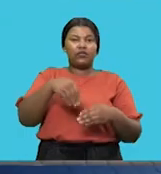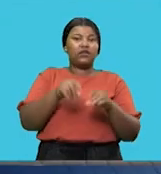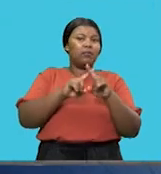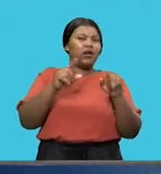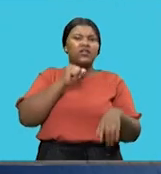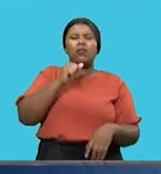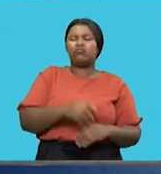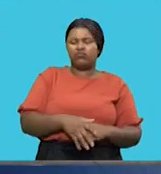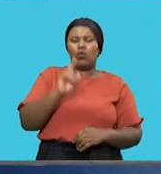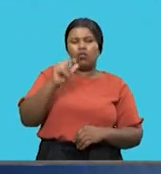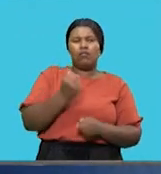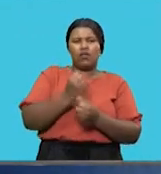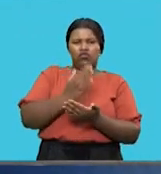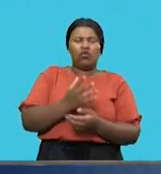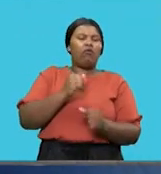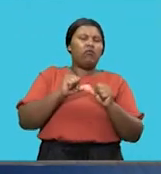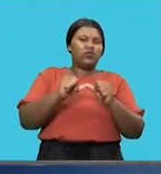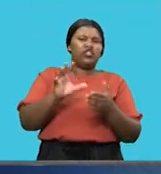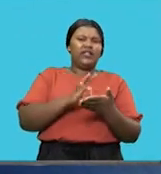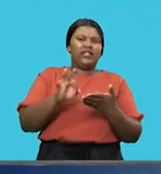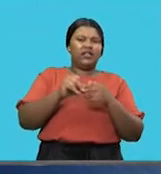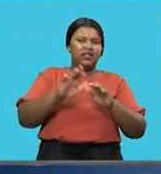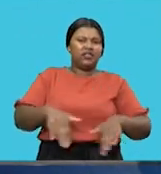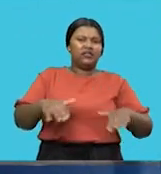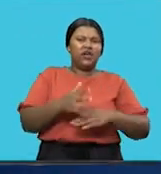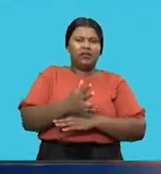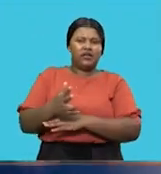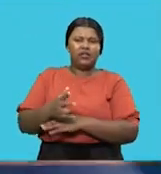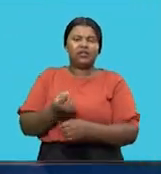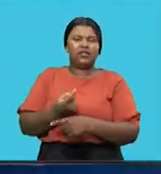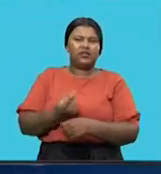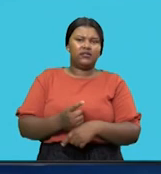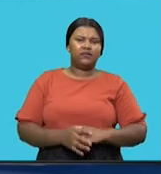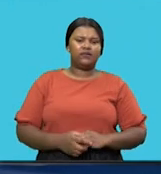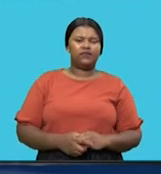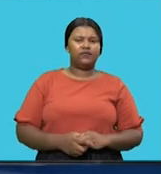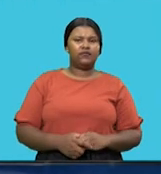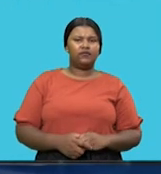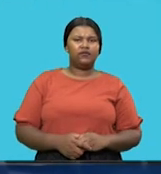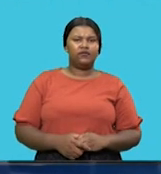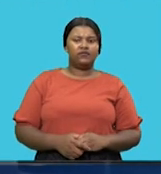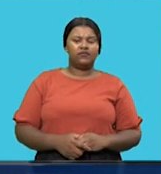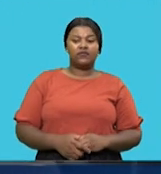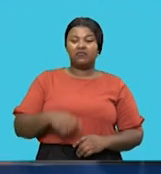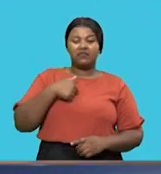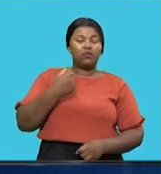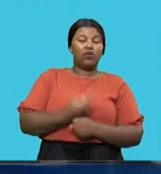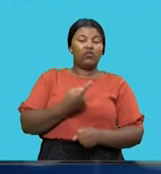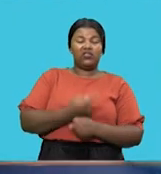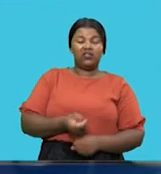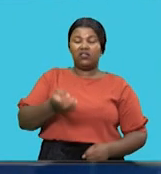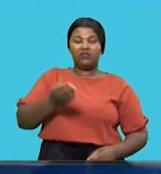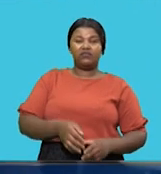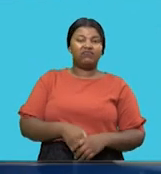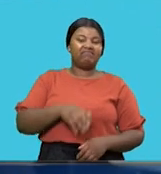kube umthwalo wabo ukuqinisekisa inhlanzeko kule renke yamatekisi. Oh, I'm always in town. It's dirty. Yeah,